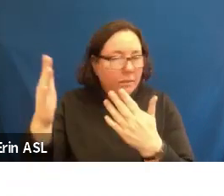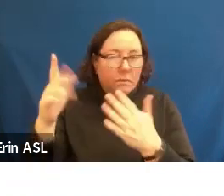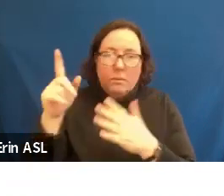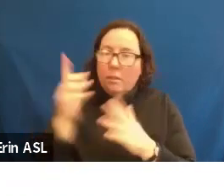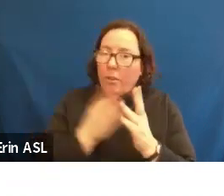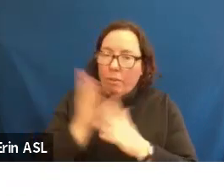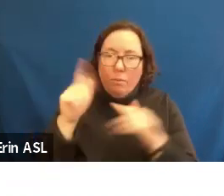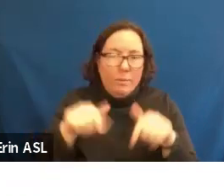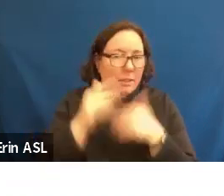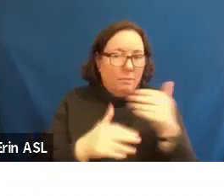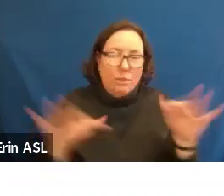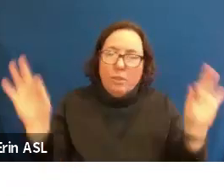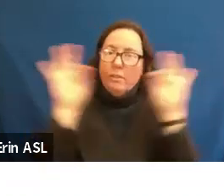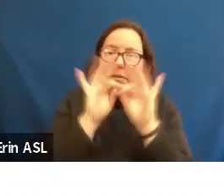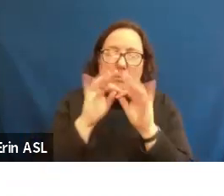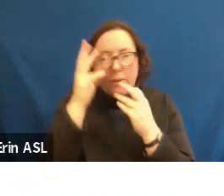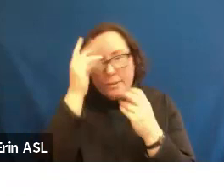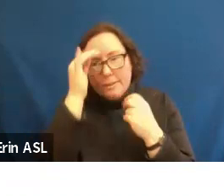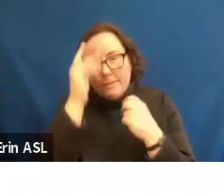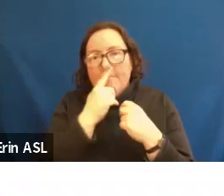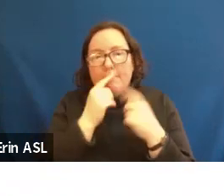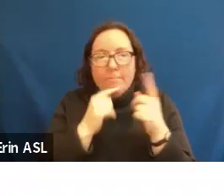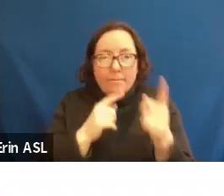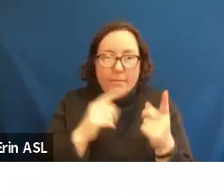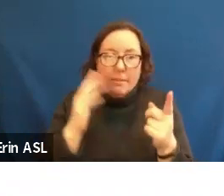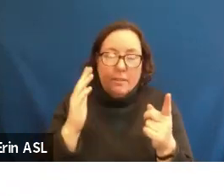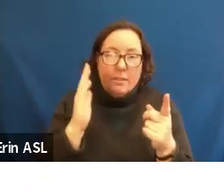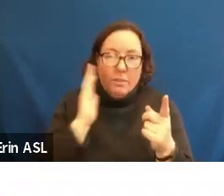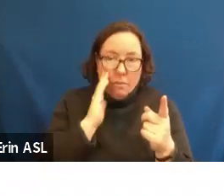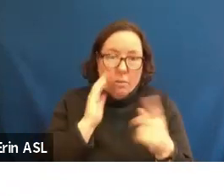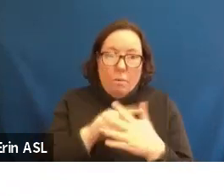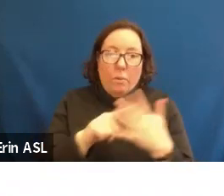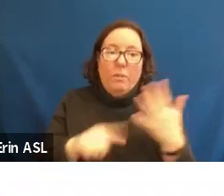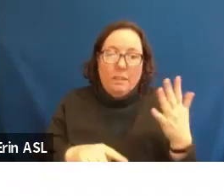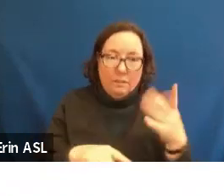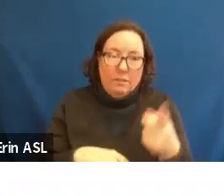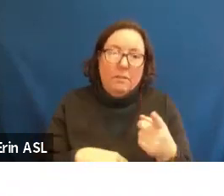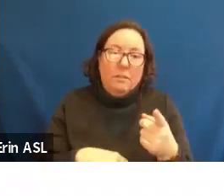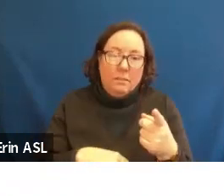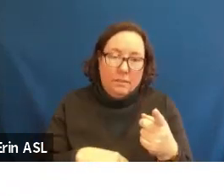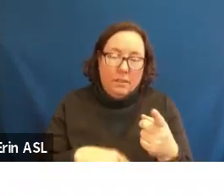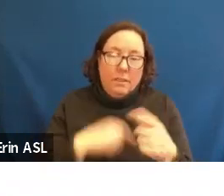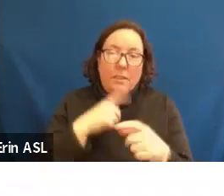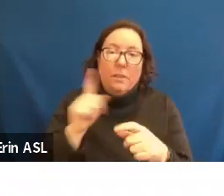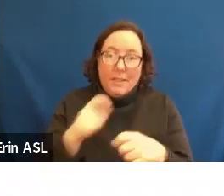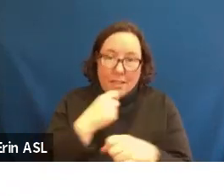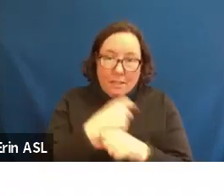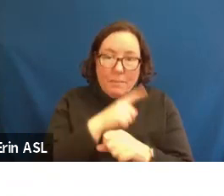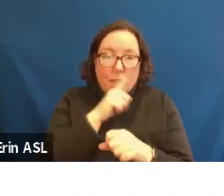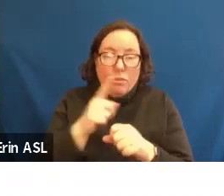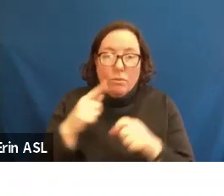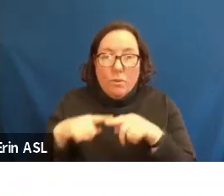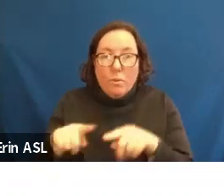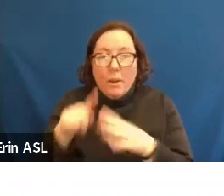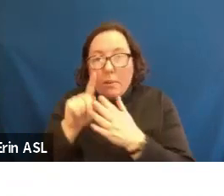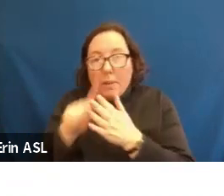be critically important for us to, make sure that as we're